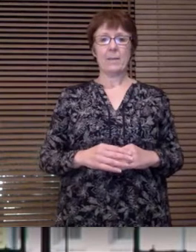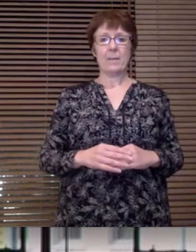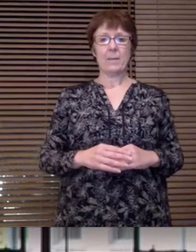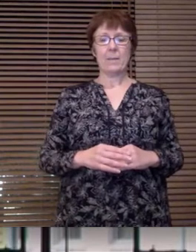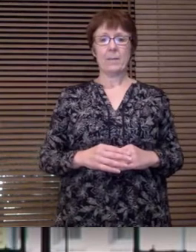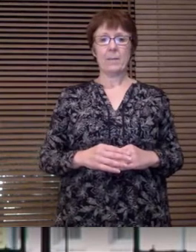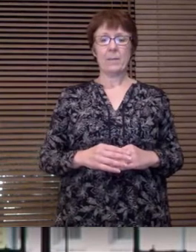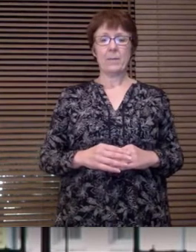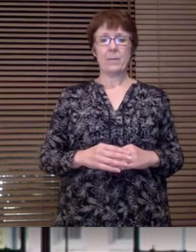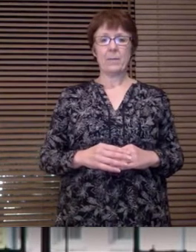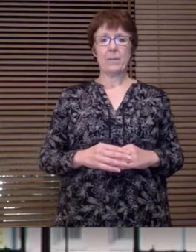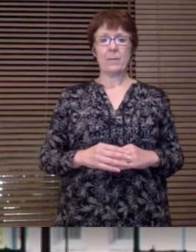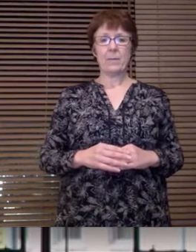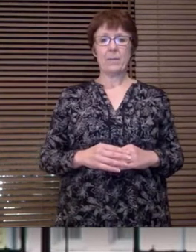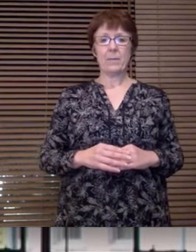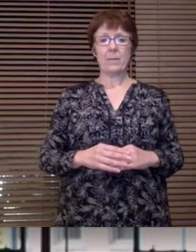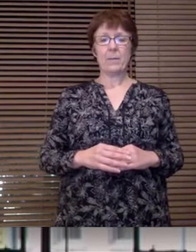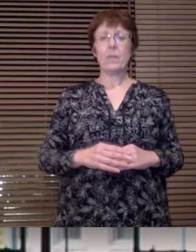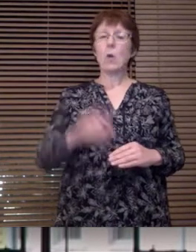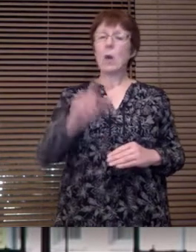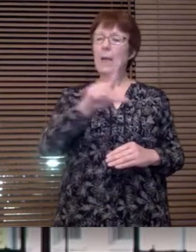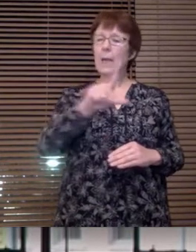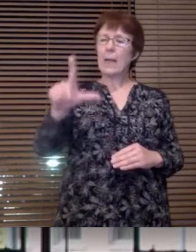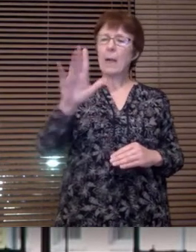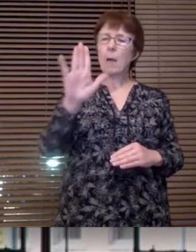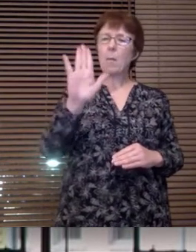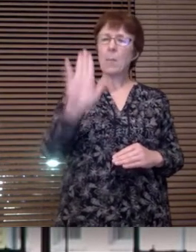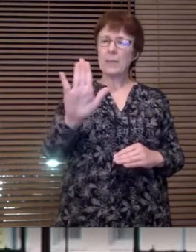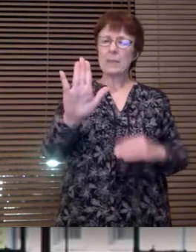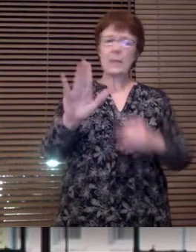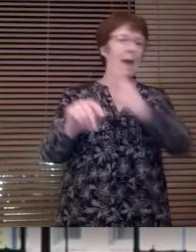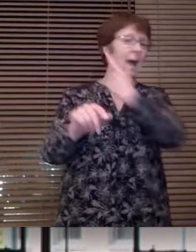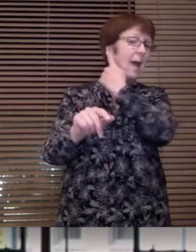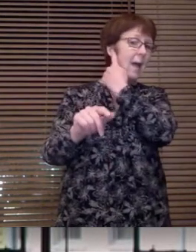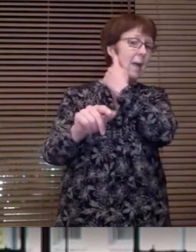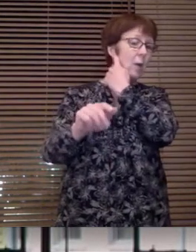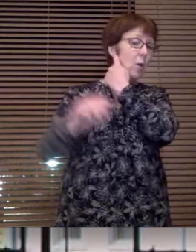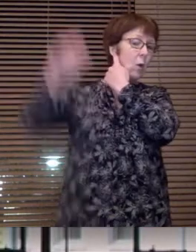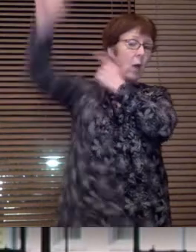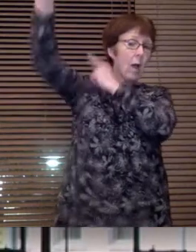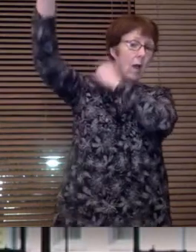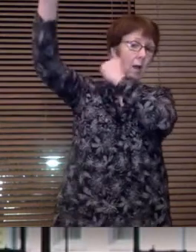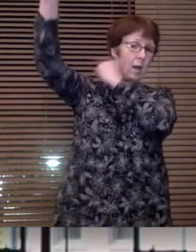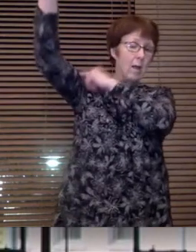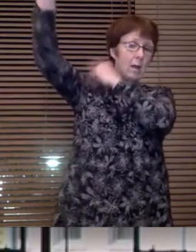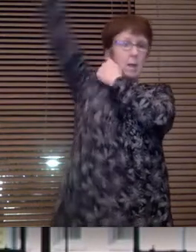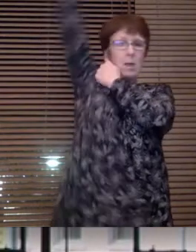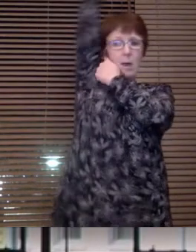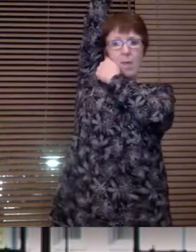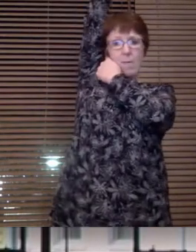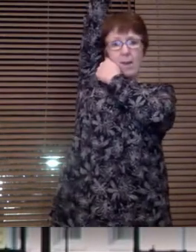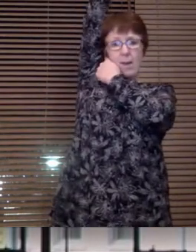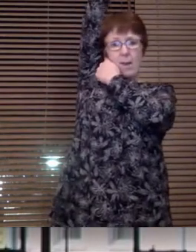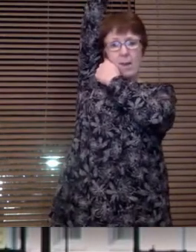Pushing tall, again, trying to hide the ears the best you can. You're really going to feel this in the shoulders.